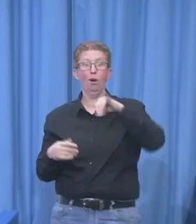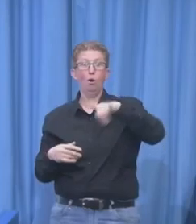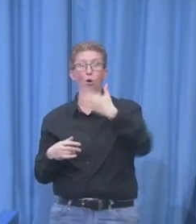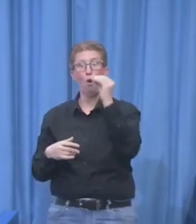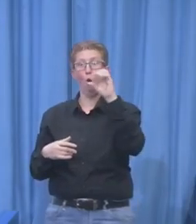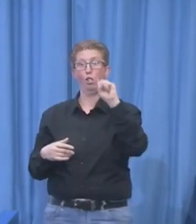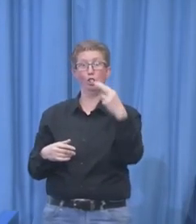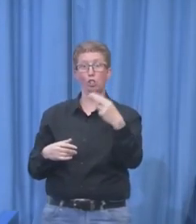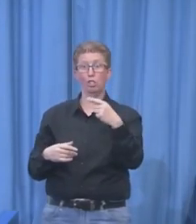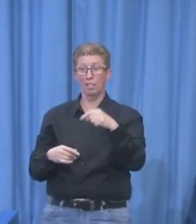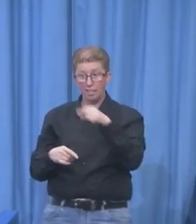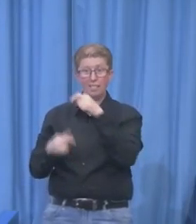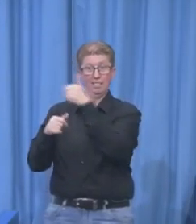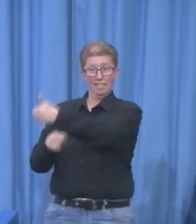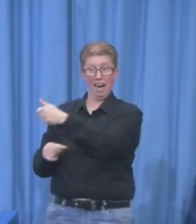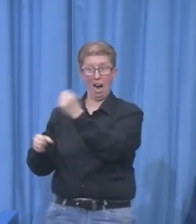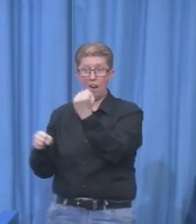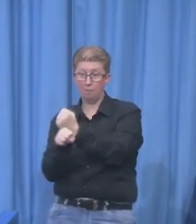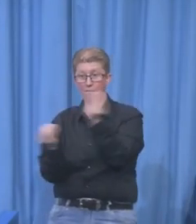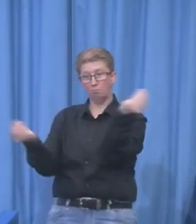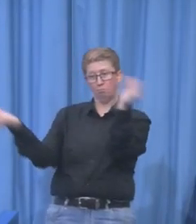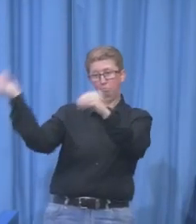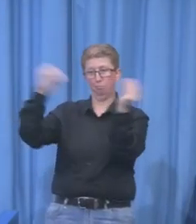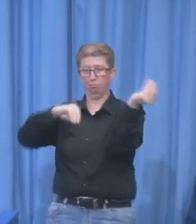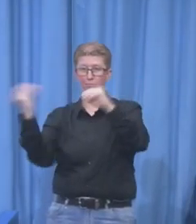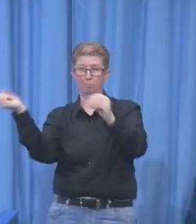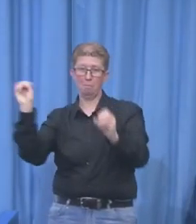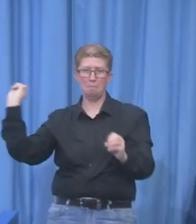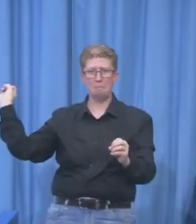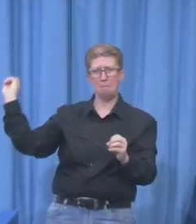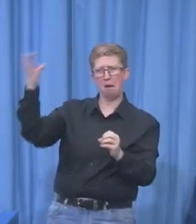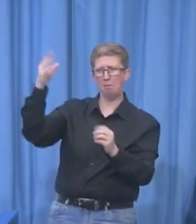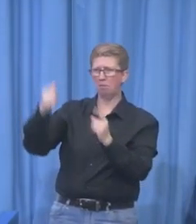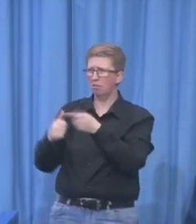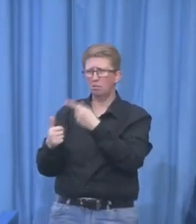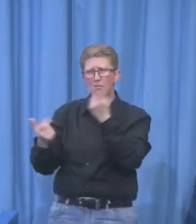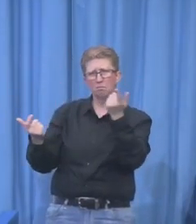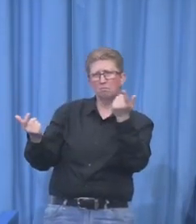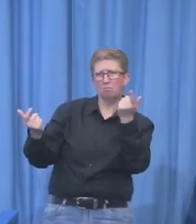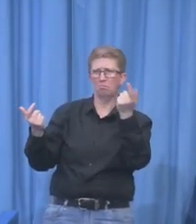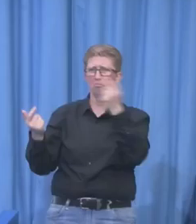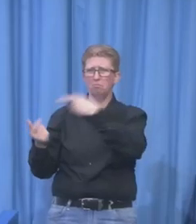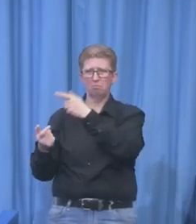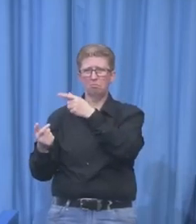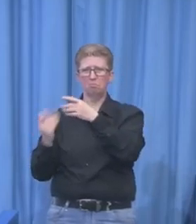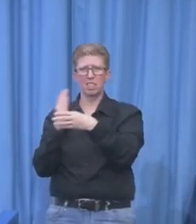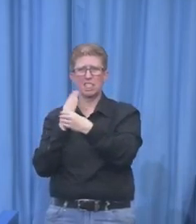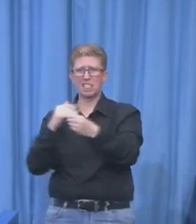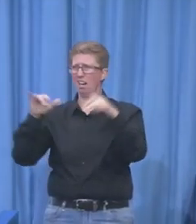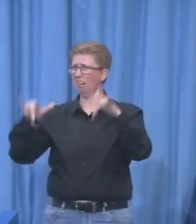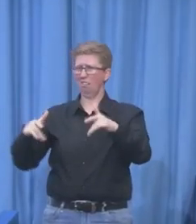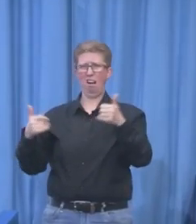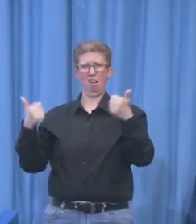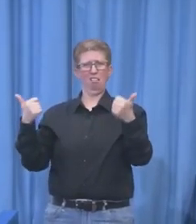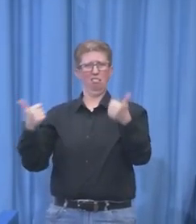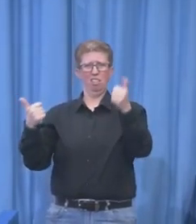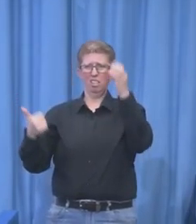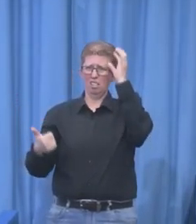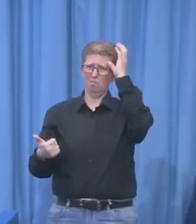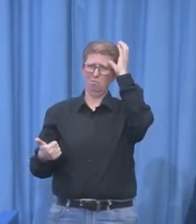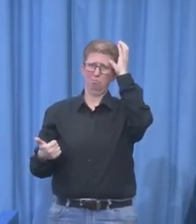Shiraz's presentation in the morning. He's very talented. And today he's working in the Ruderman Family Foundation in Israel. He's in